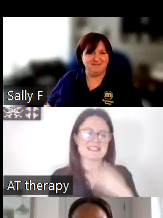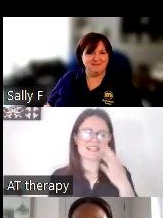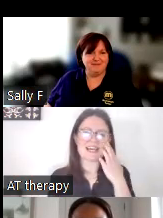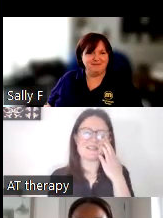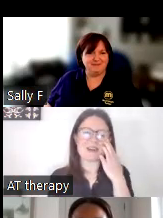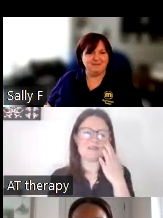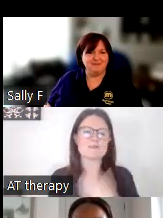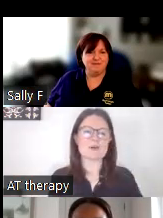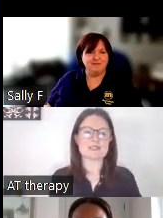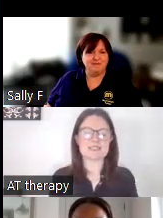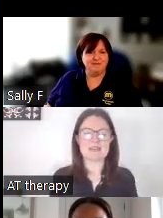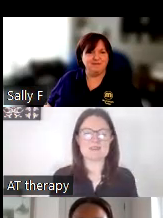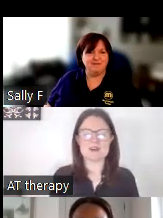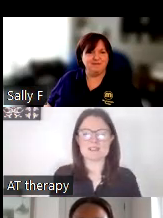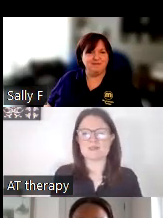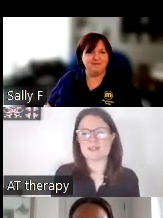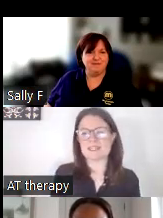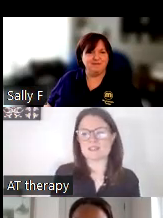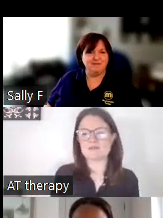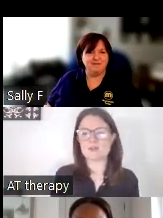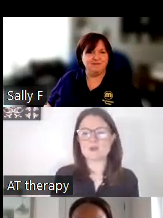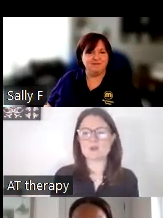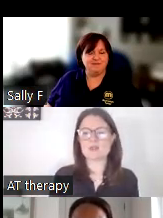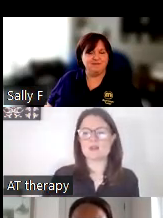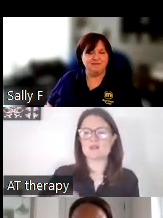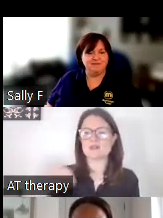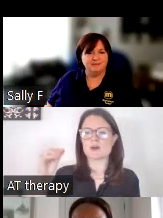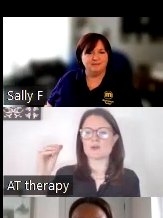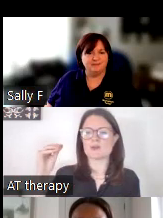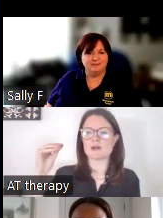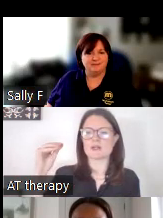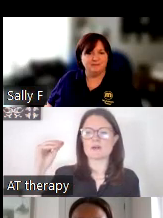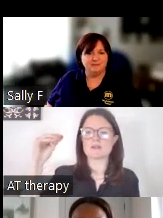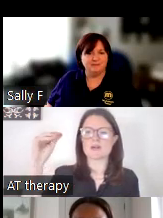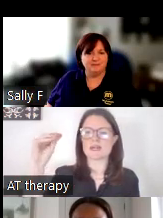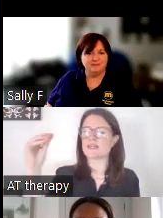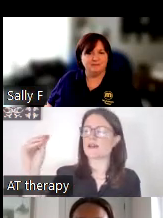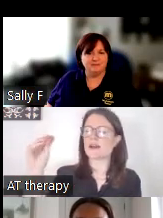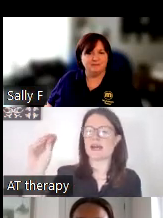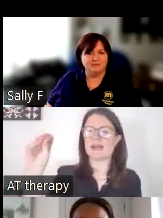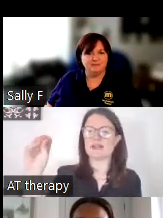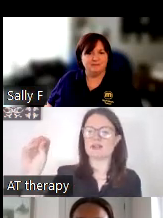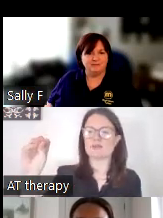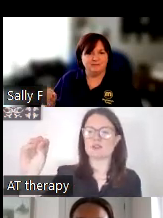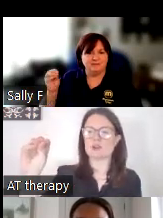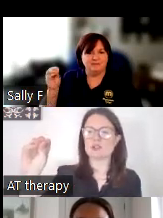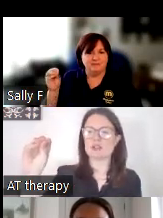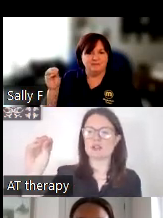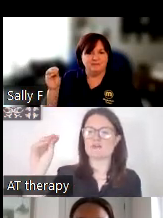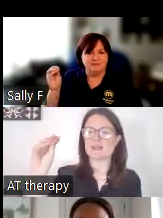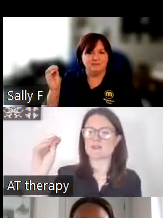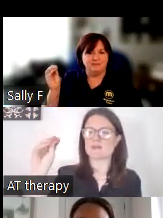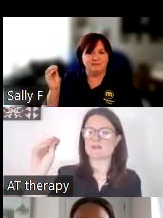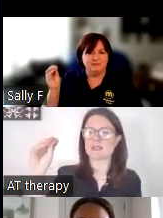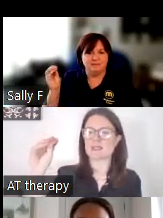The next sign, a very important sign for lots of us, is food. So you are going to make a sort of